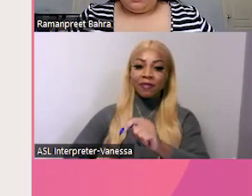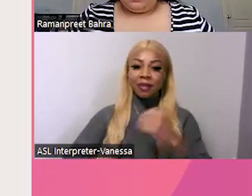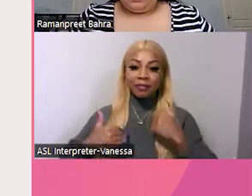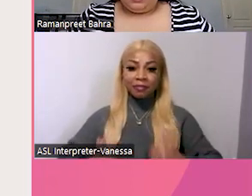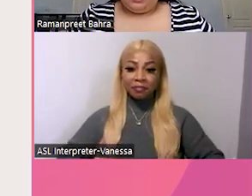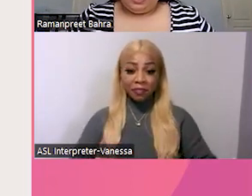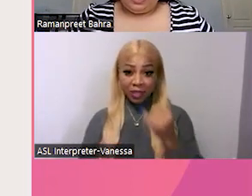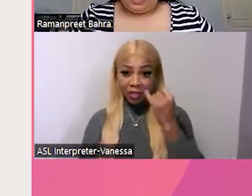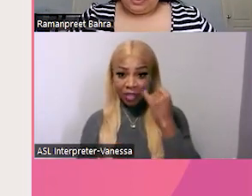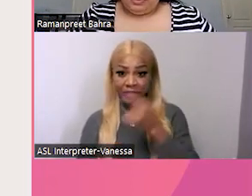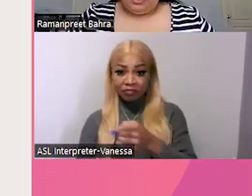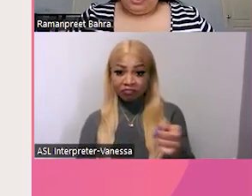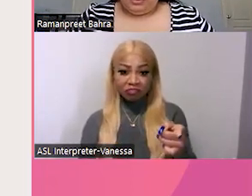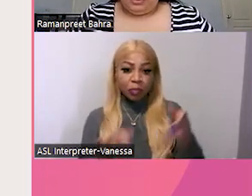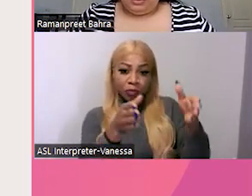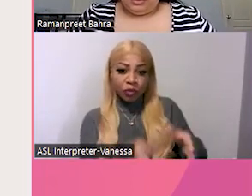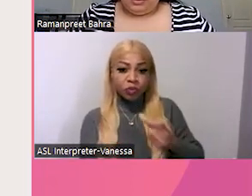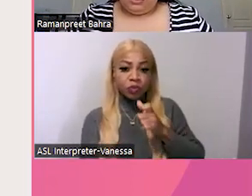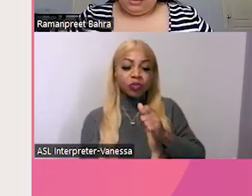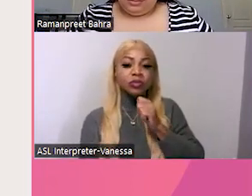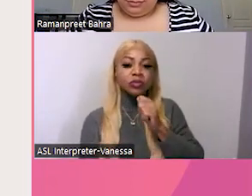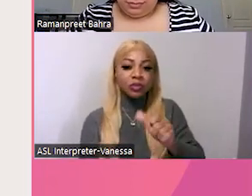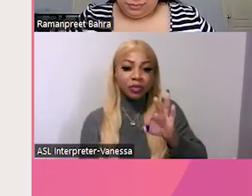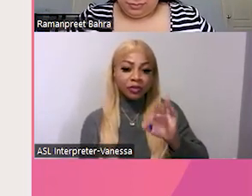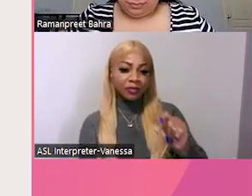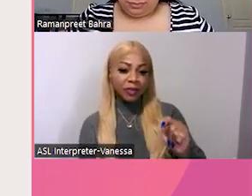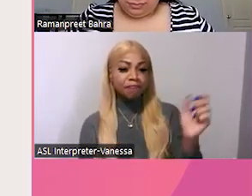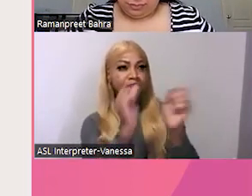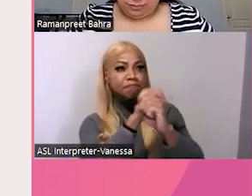are a non-fat person, think of how